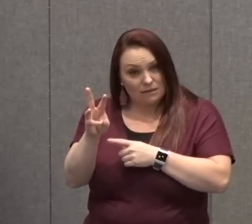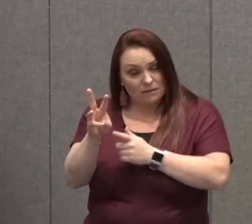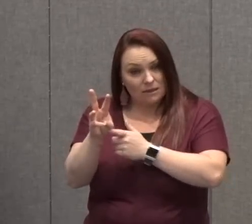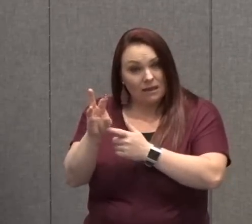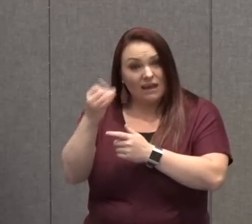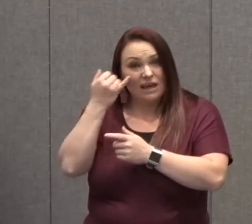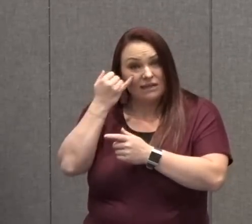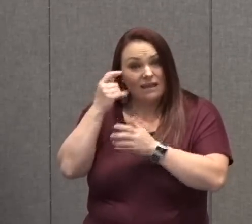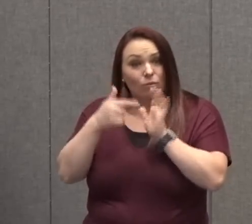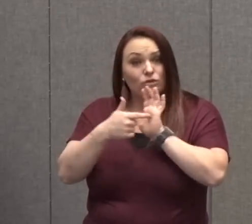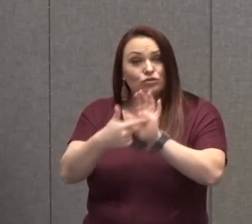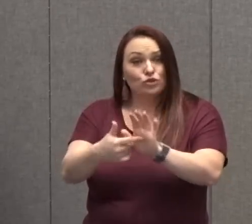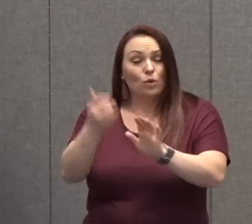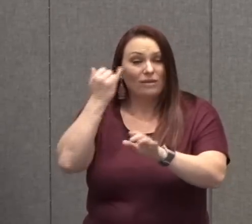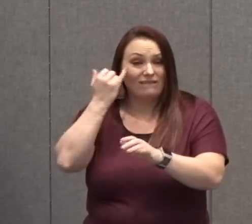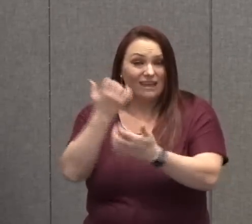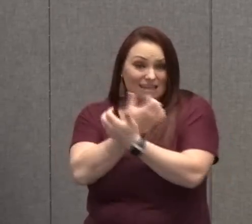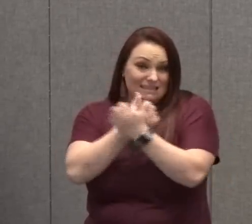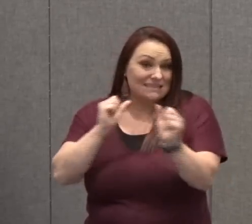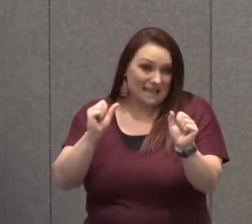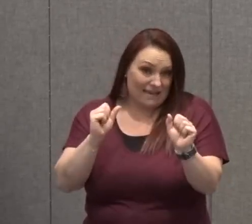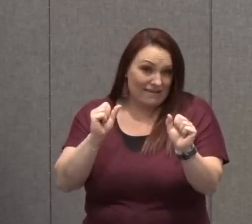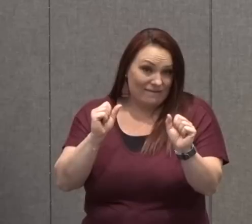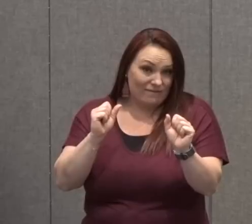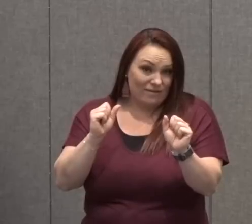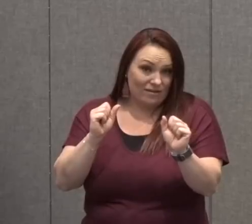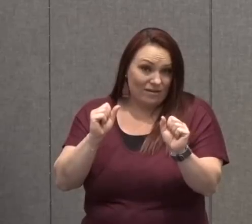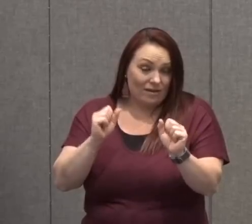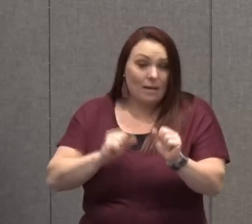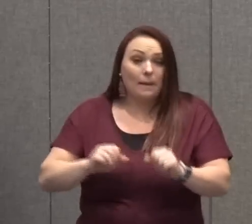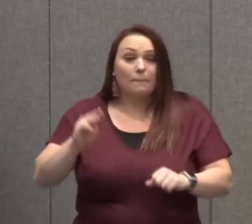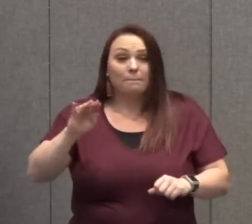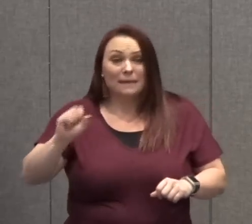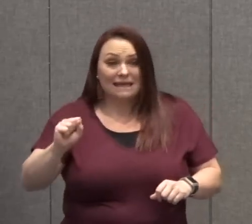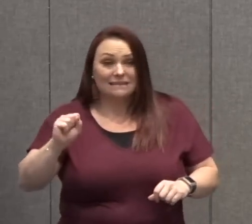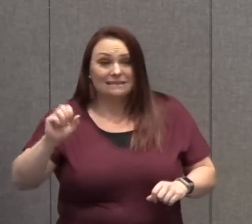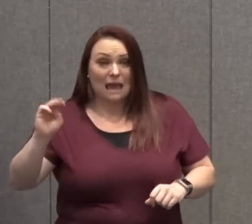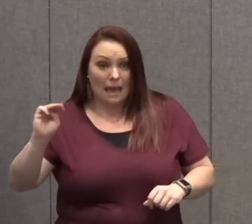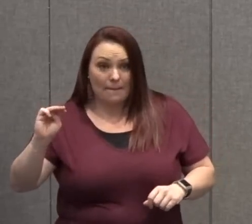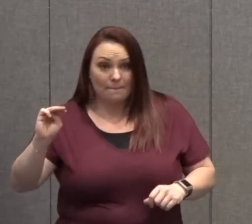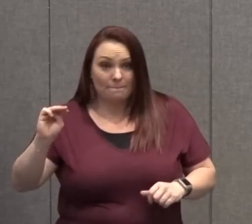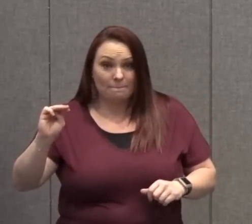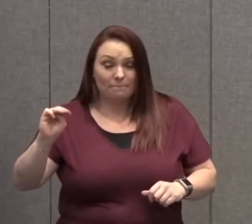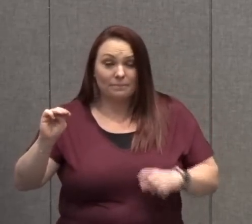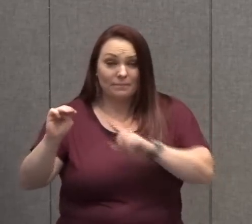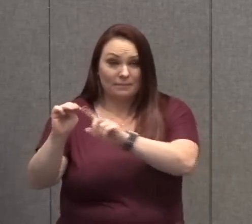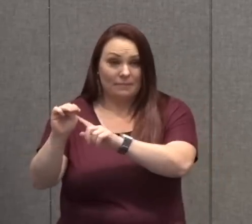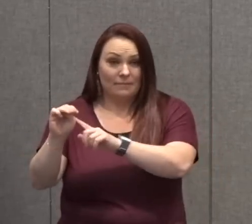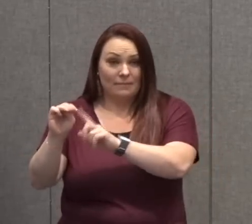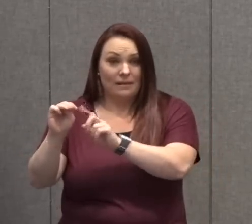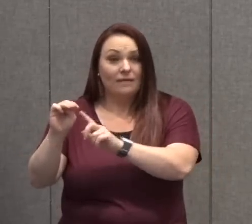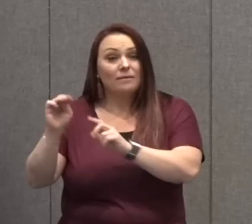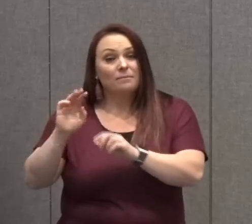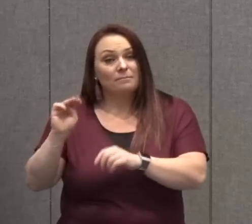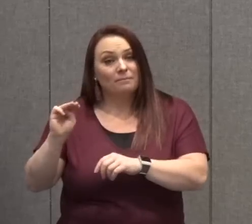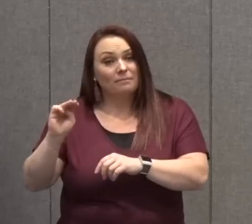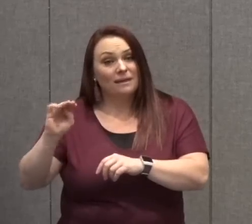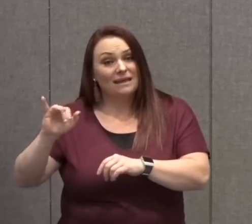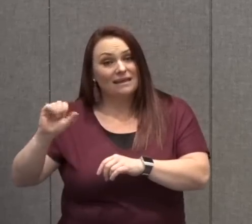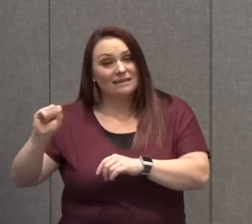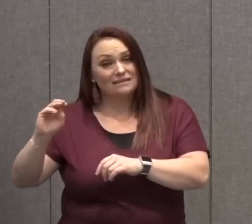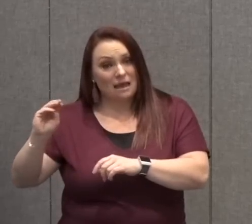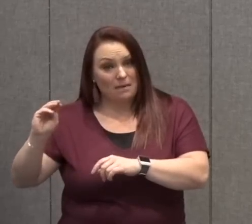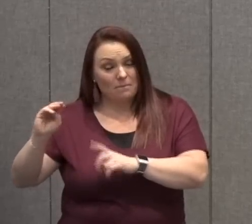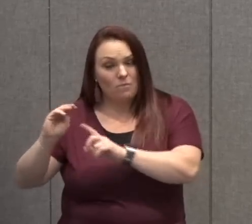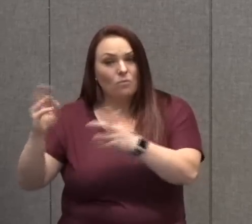it is safe oh Ms. Martindale had her hand up Ms. Martindale what